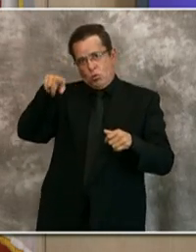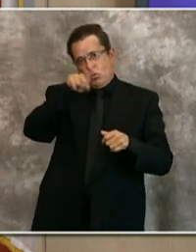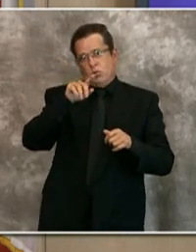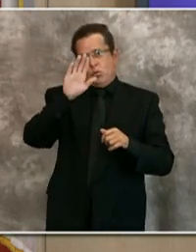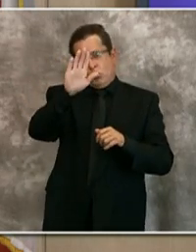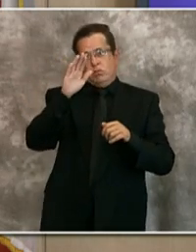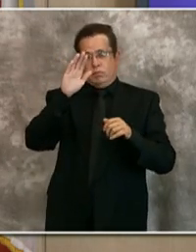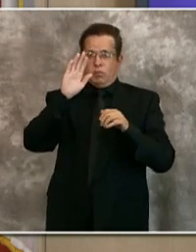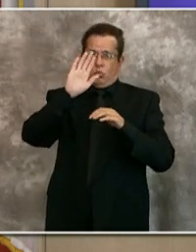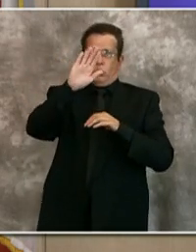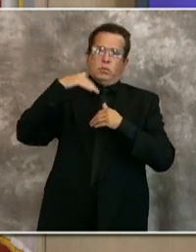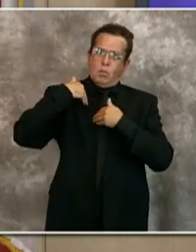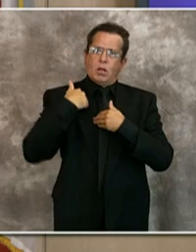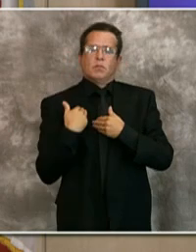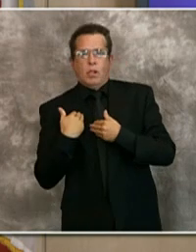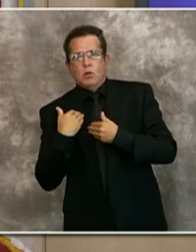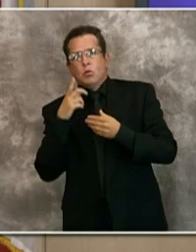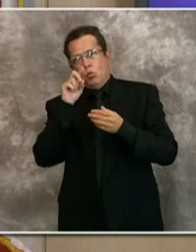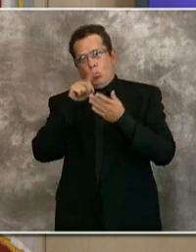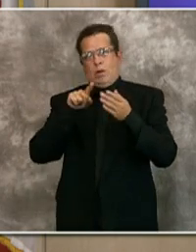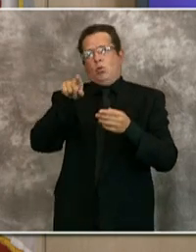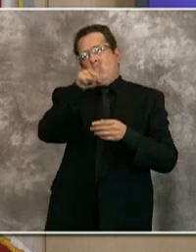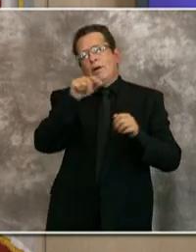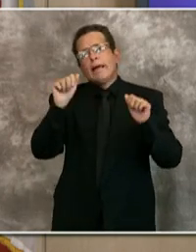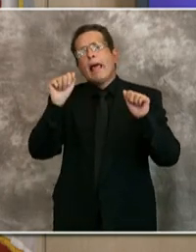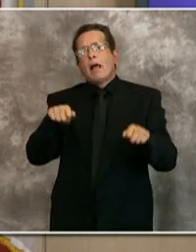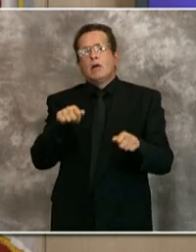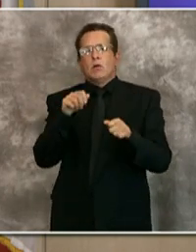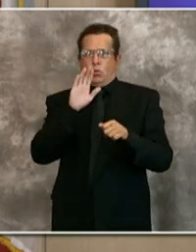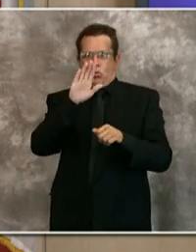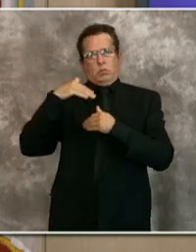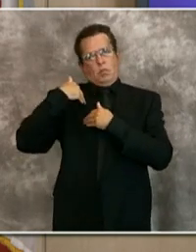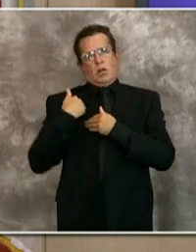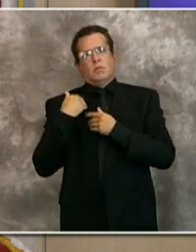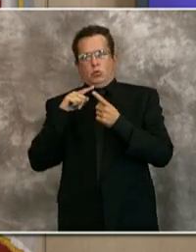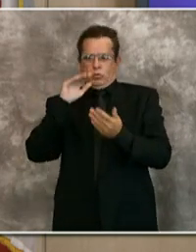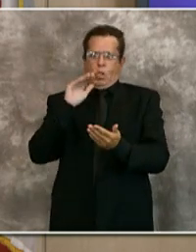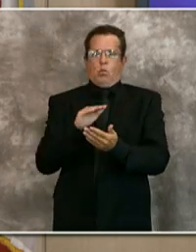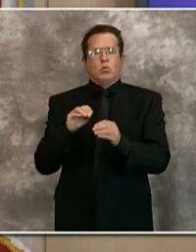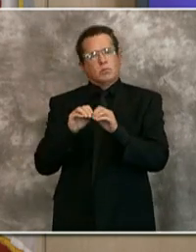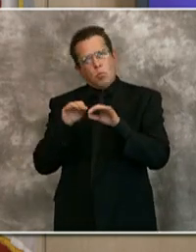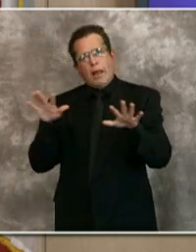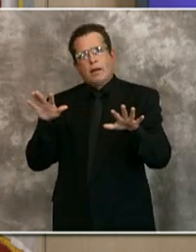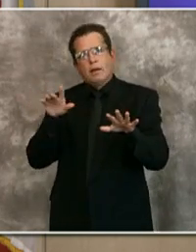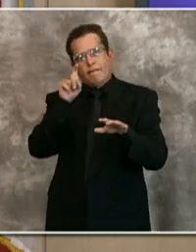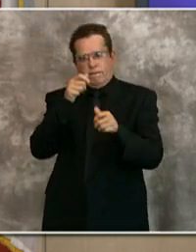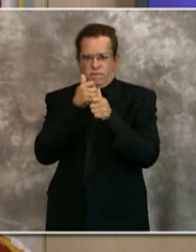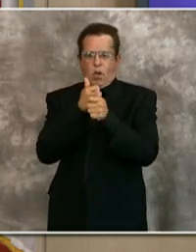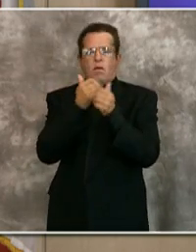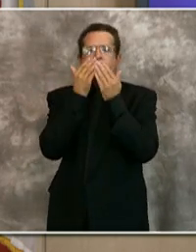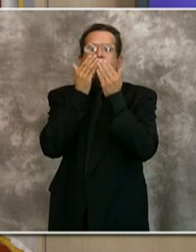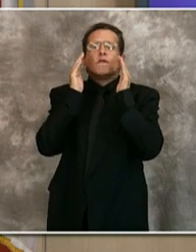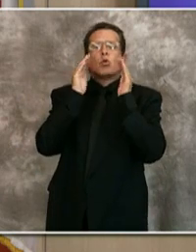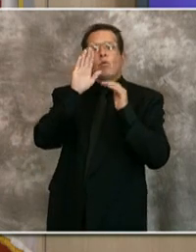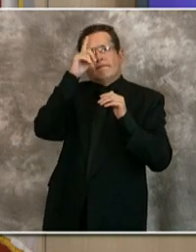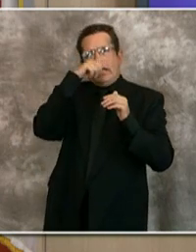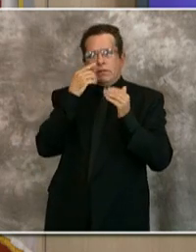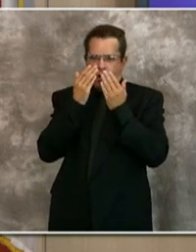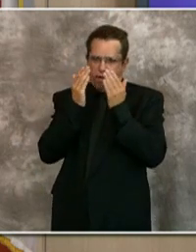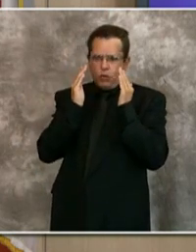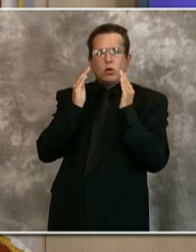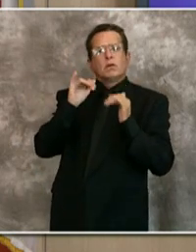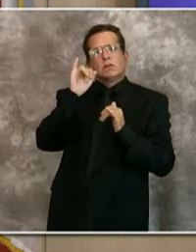choosing to do everything we possibly can to do our part to slow the spread. That is things like face covering. That is